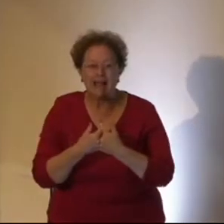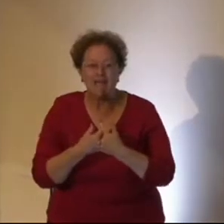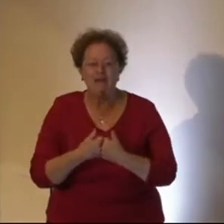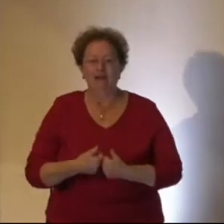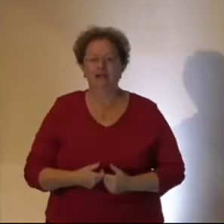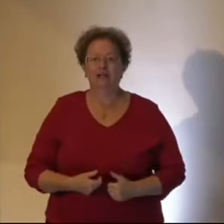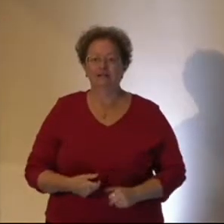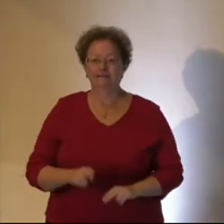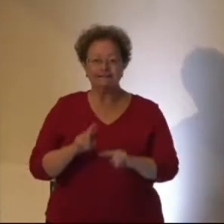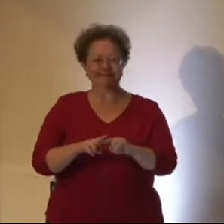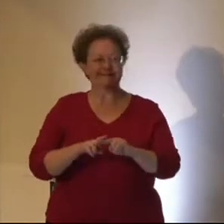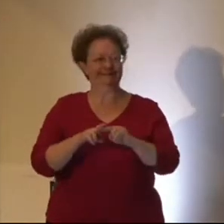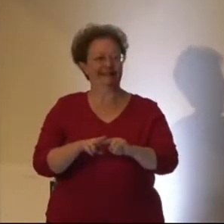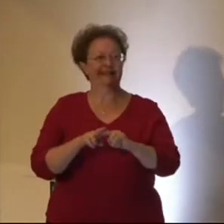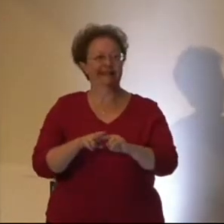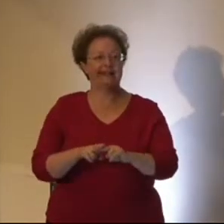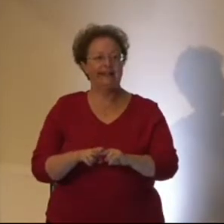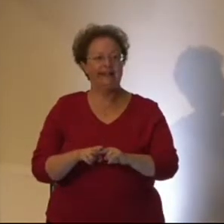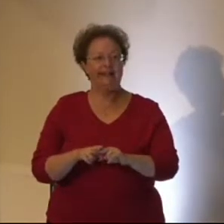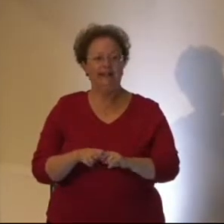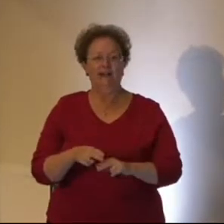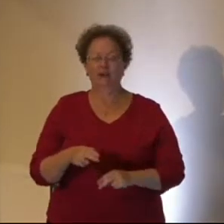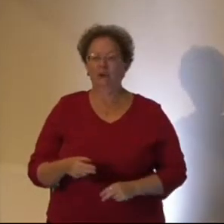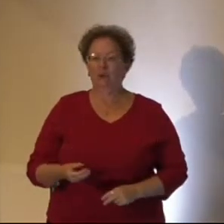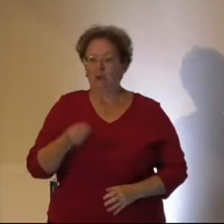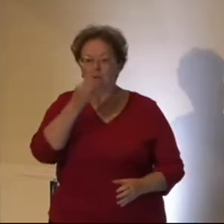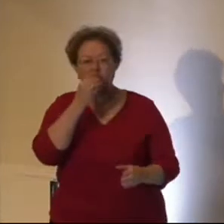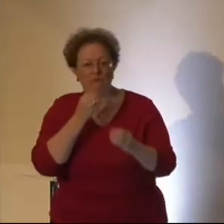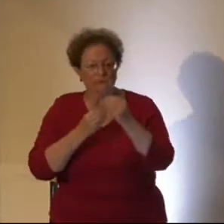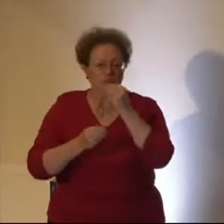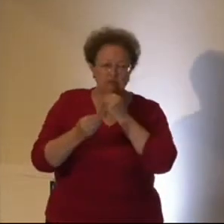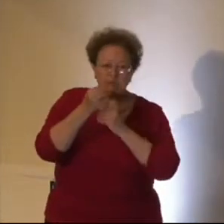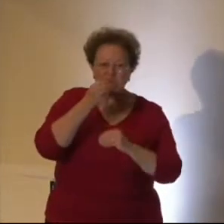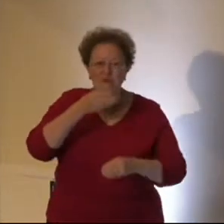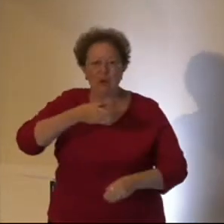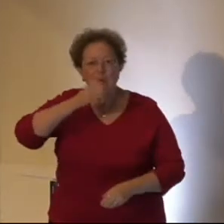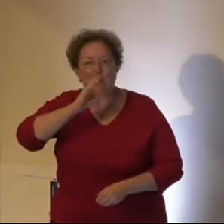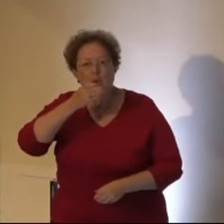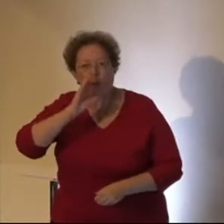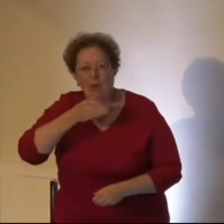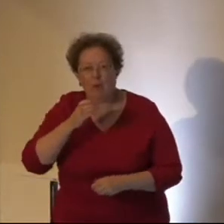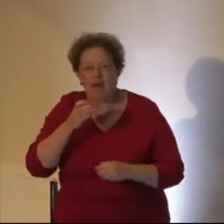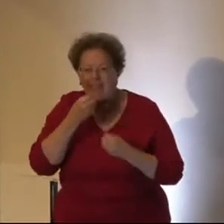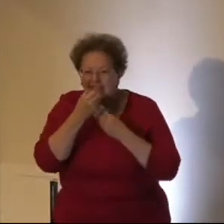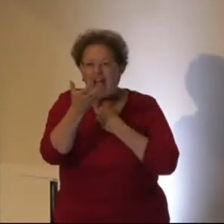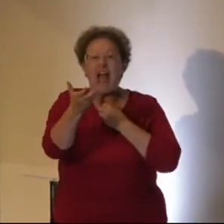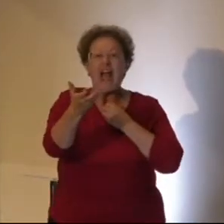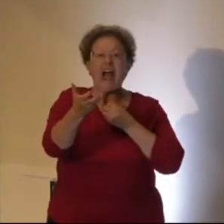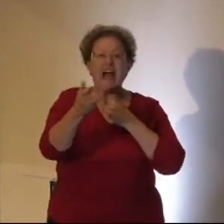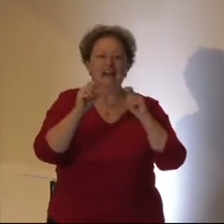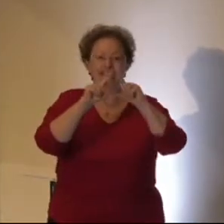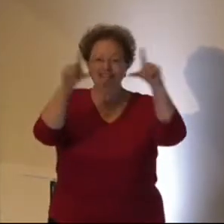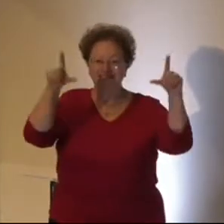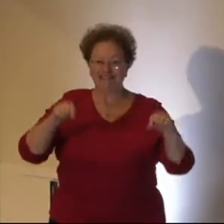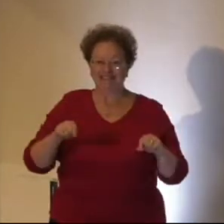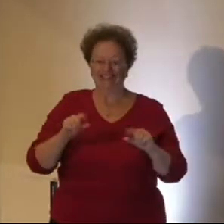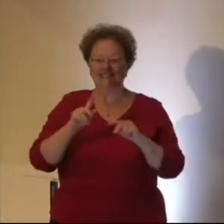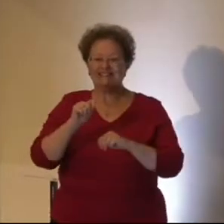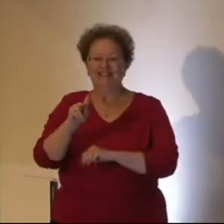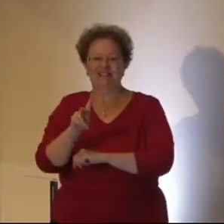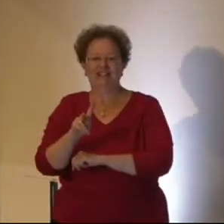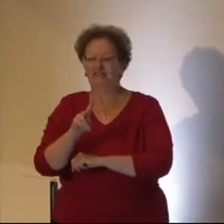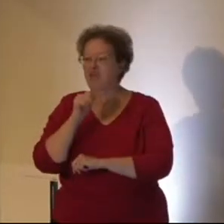either in their living room or at a sports bar gorging themselves and yelling at a TV screen. They had nothing to do with the